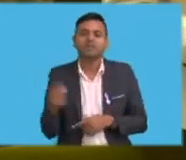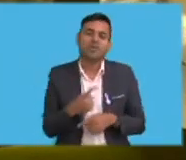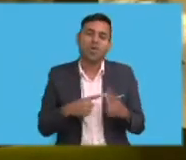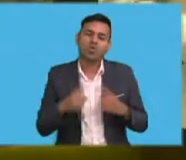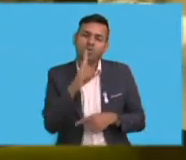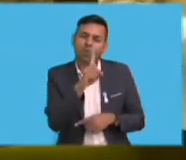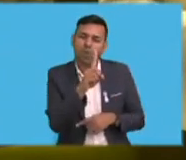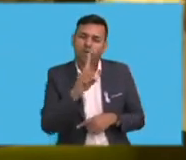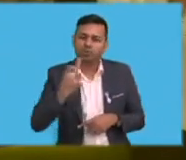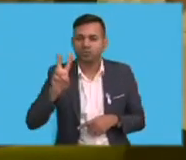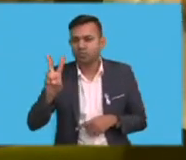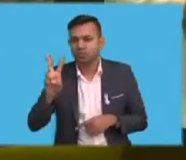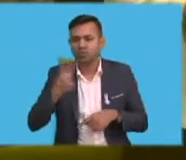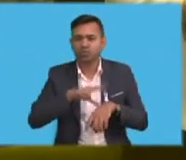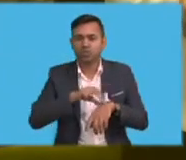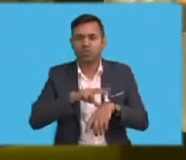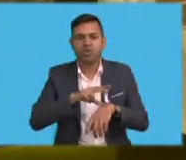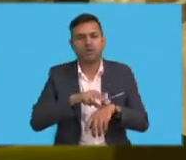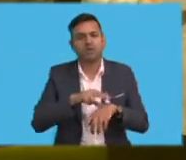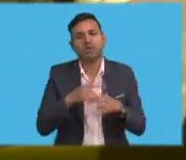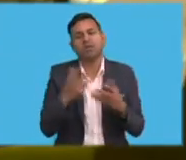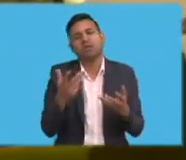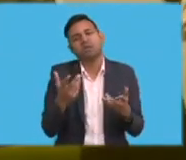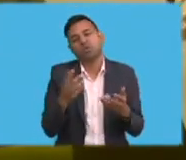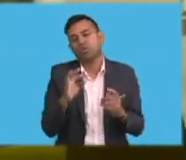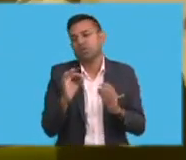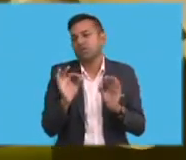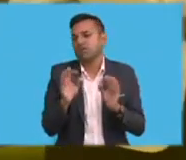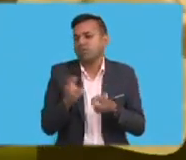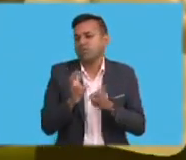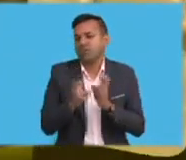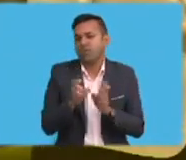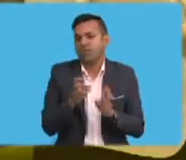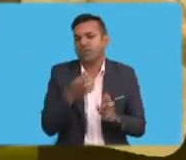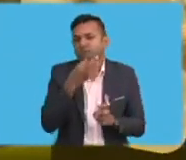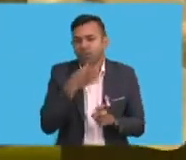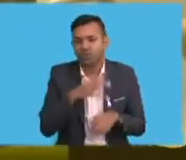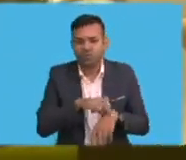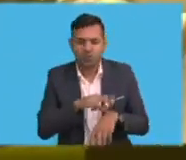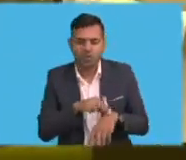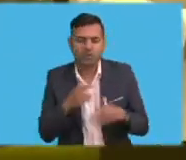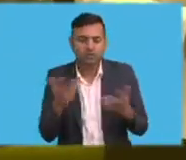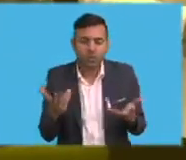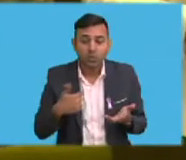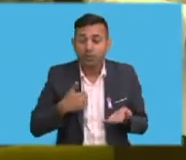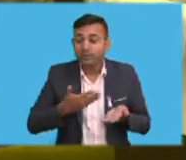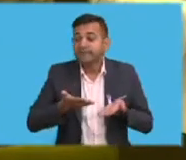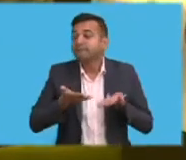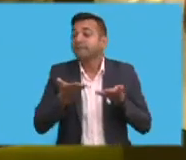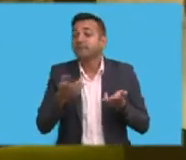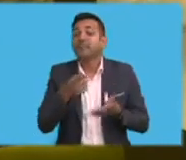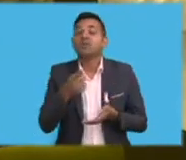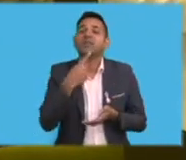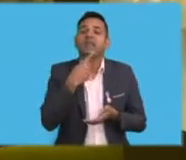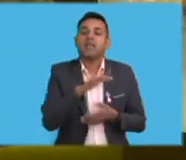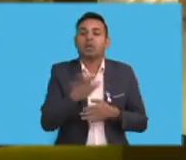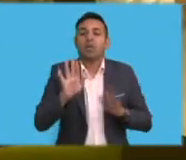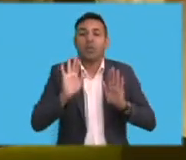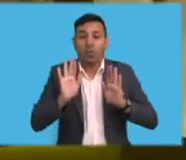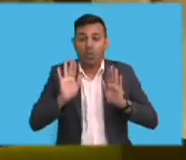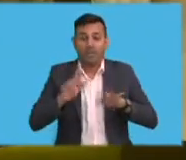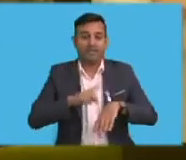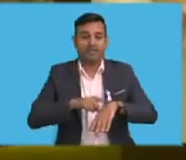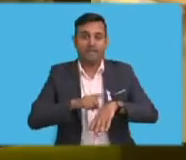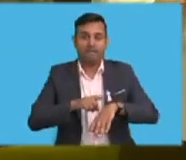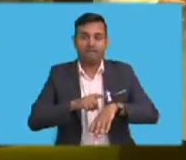sitting there by all those things. Madam Speaker, allow me to just present some waiting times with other, obviously, hospitals. Though we have experienced